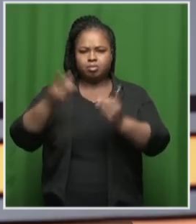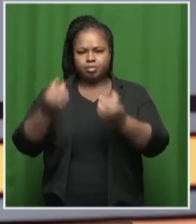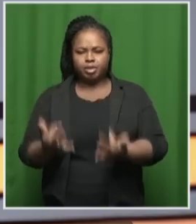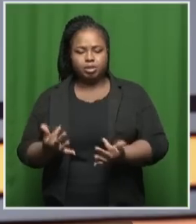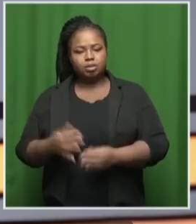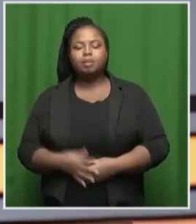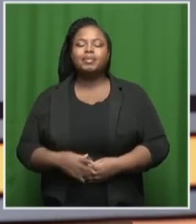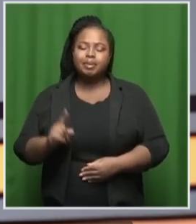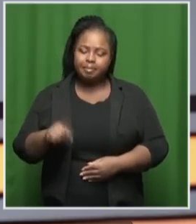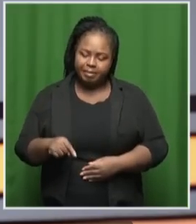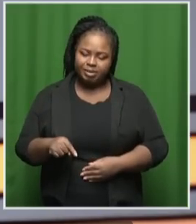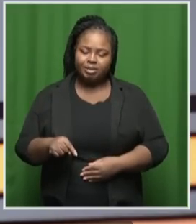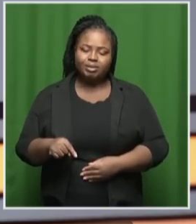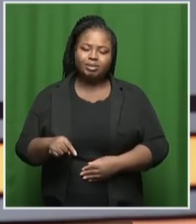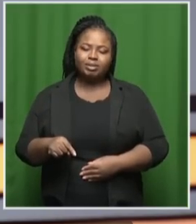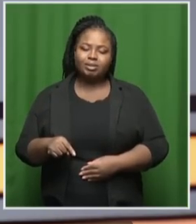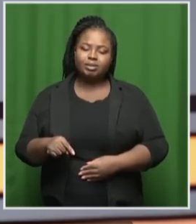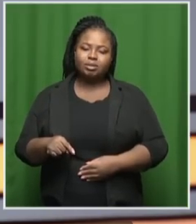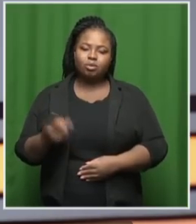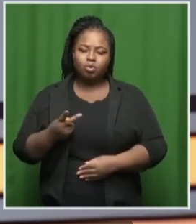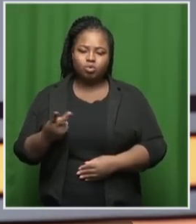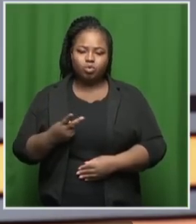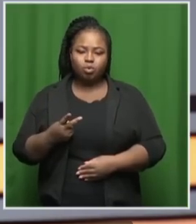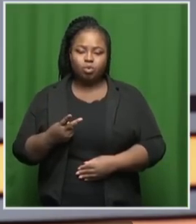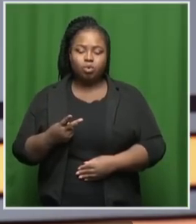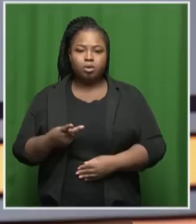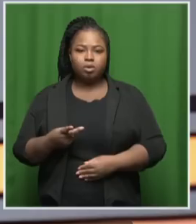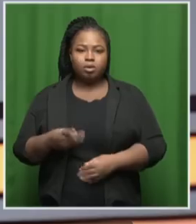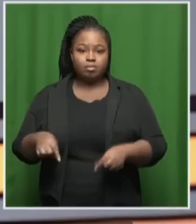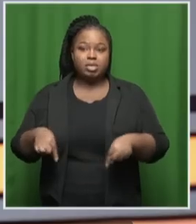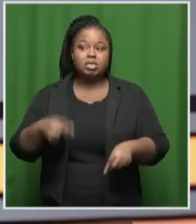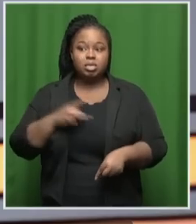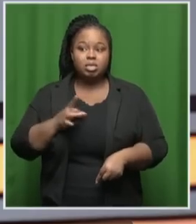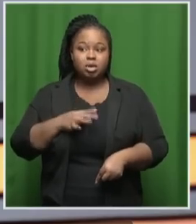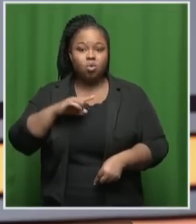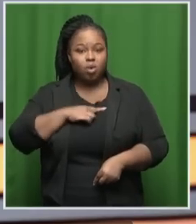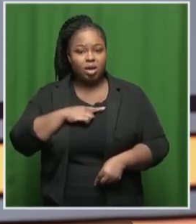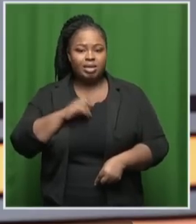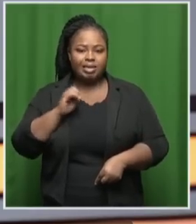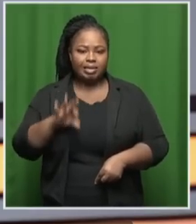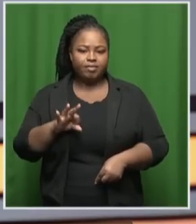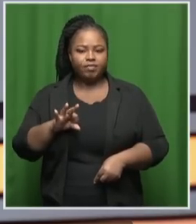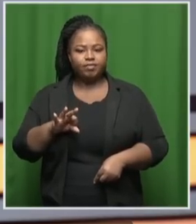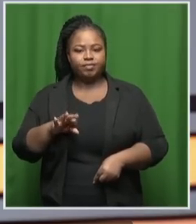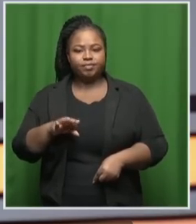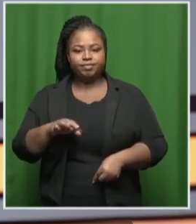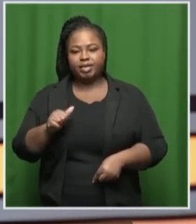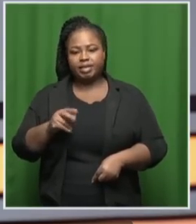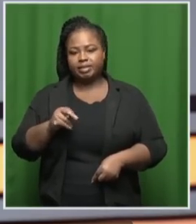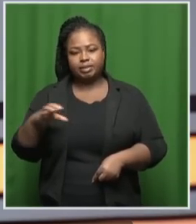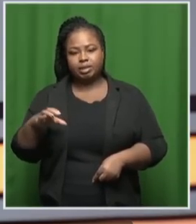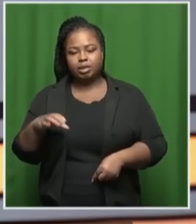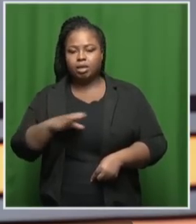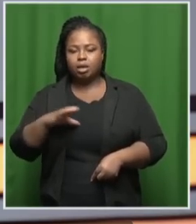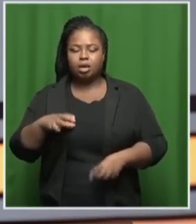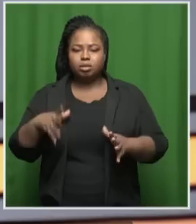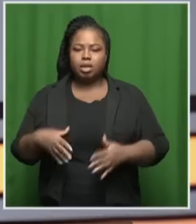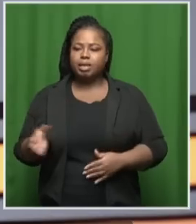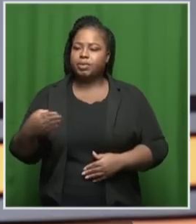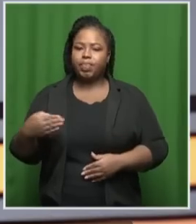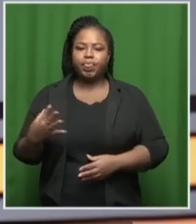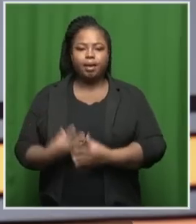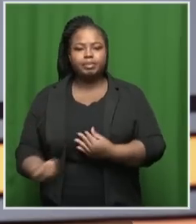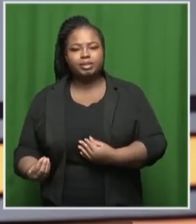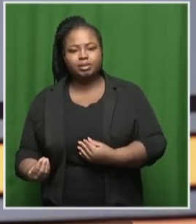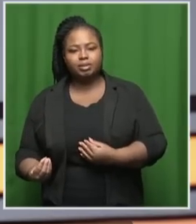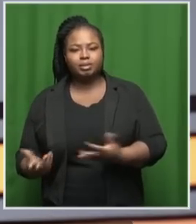to be, you know, completely on its toes, because if an ANC councillor is absent, so if the